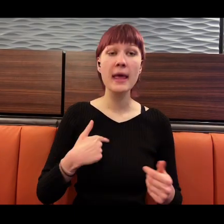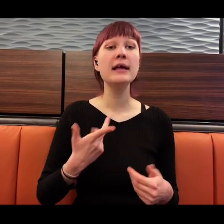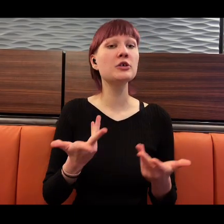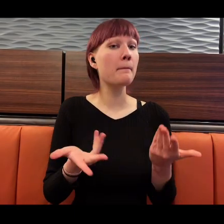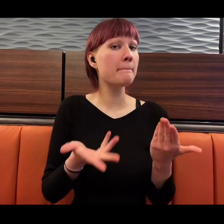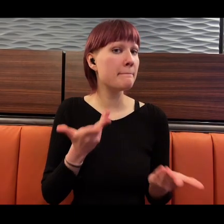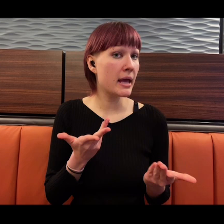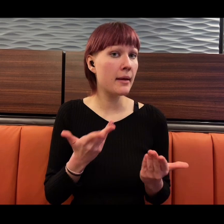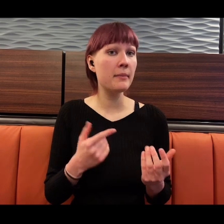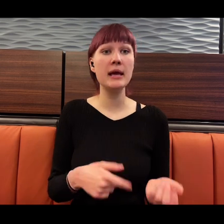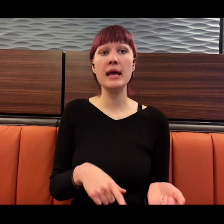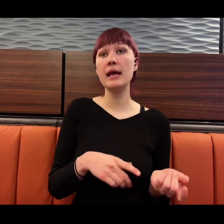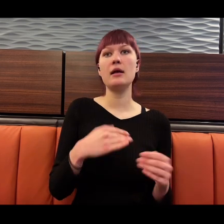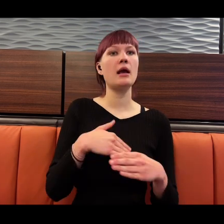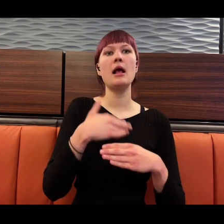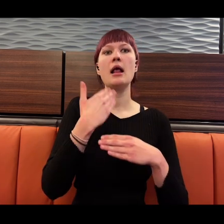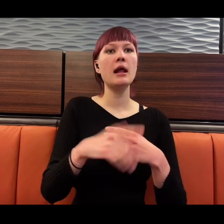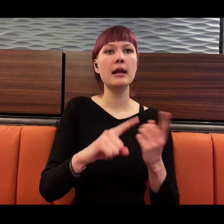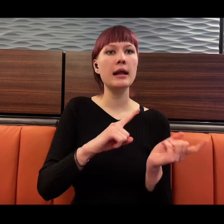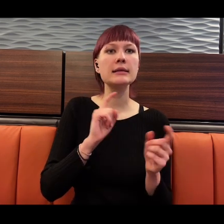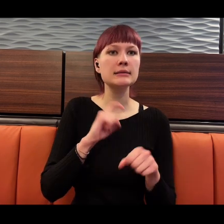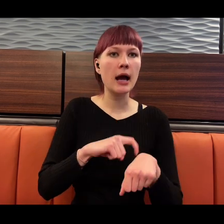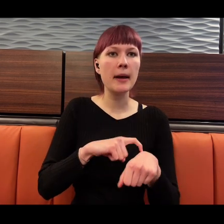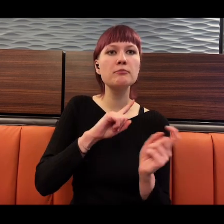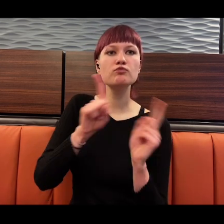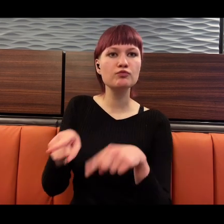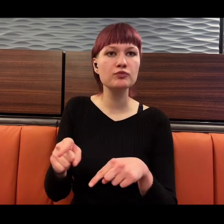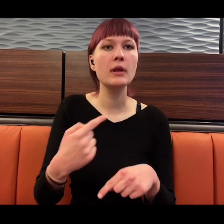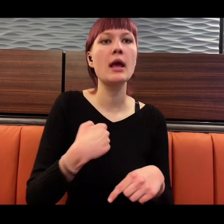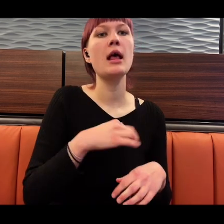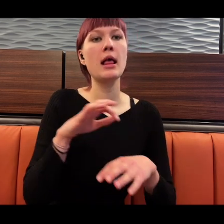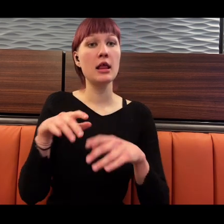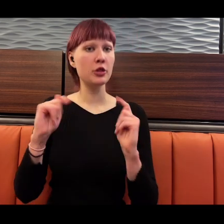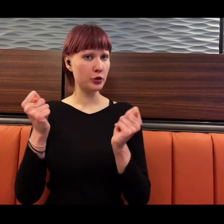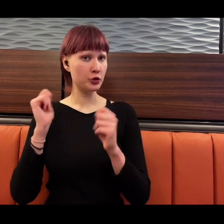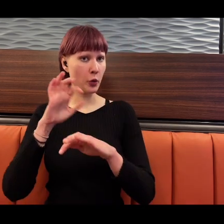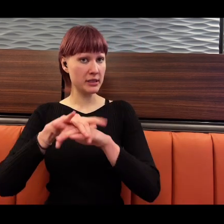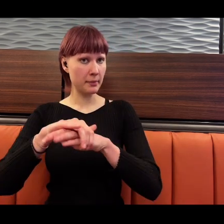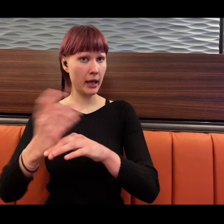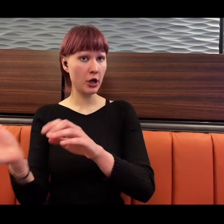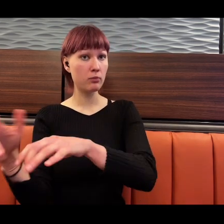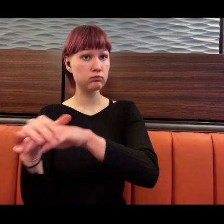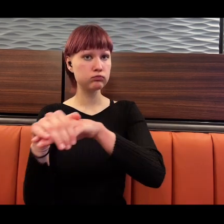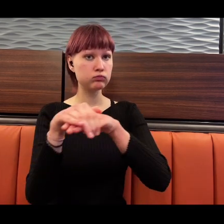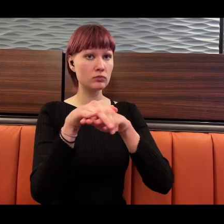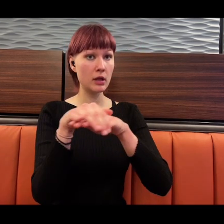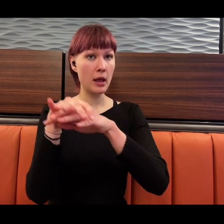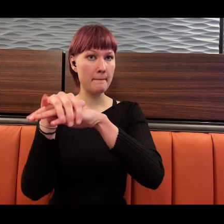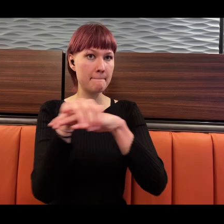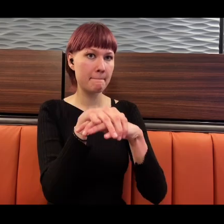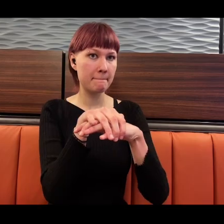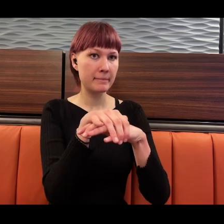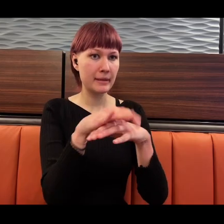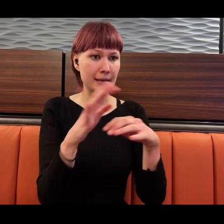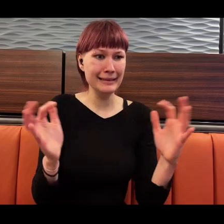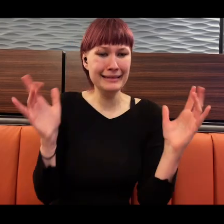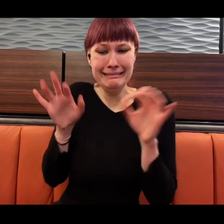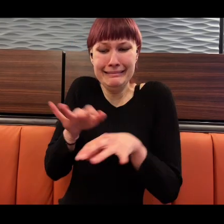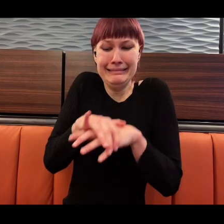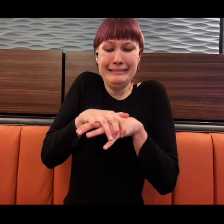closer, and I would learn to have a calm, peaceful reaction when I see the toy spider. And then maybe I would work